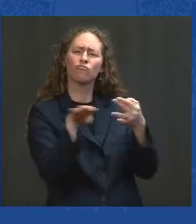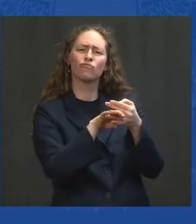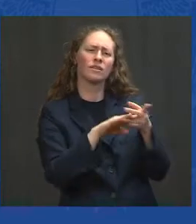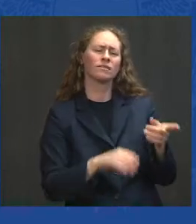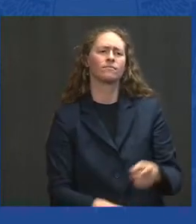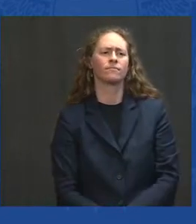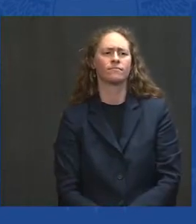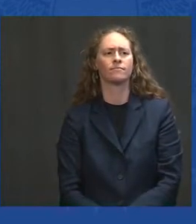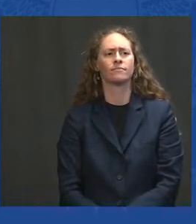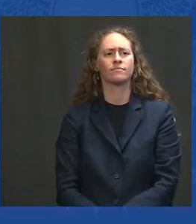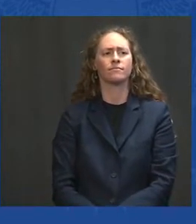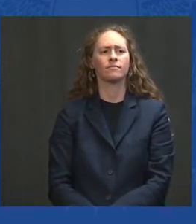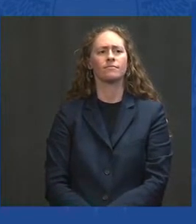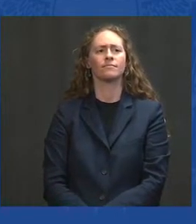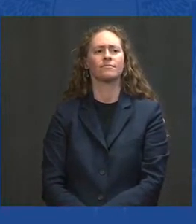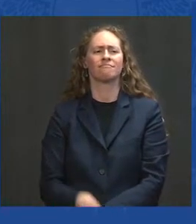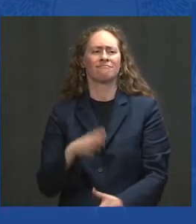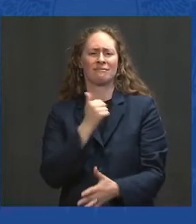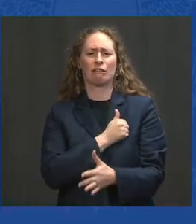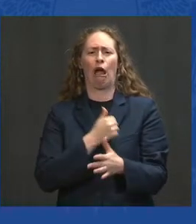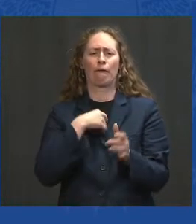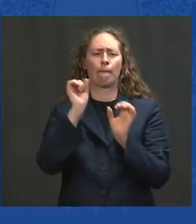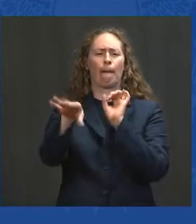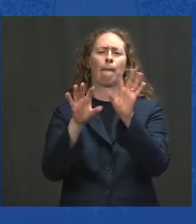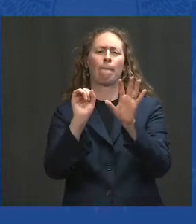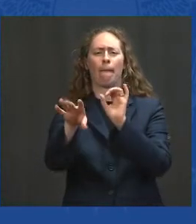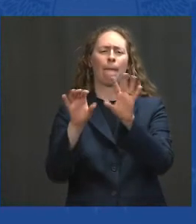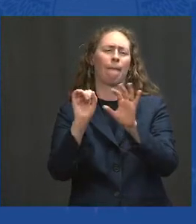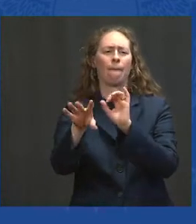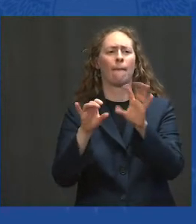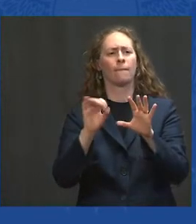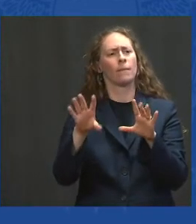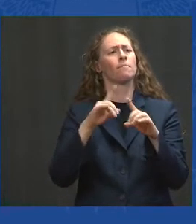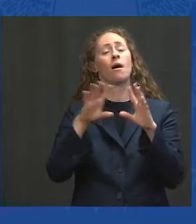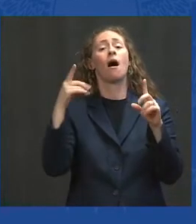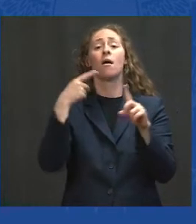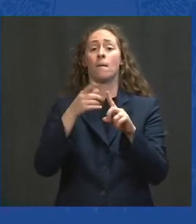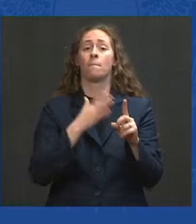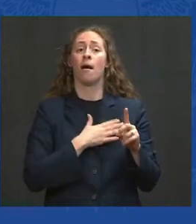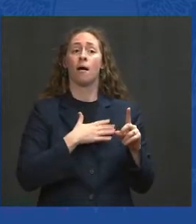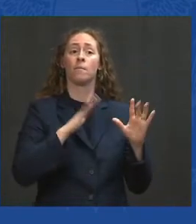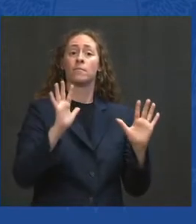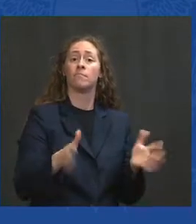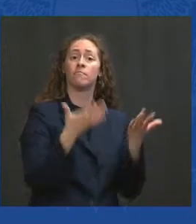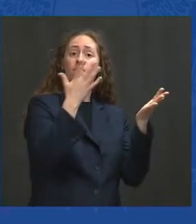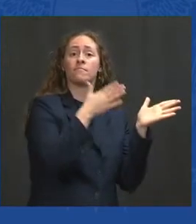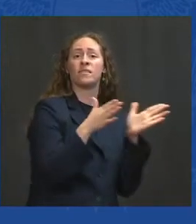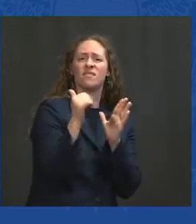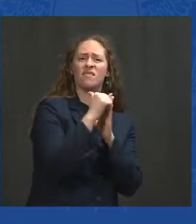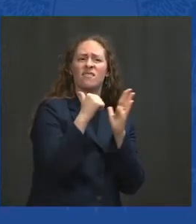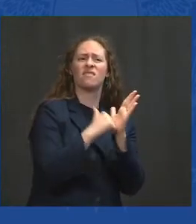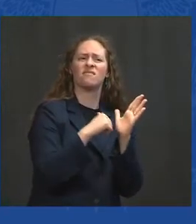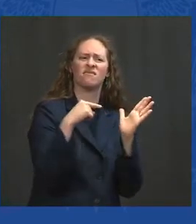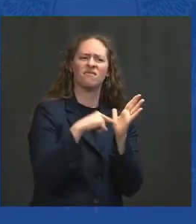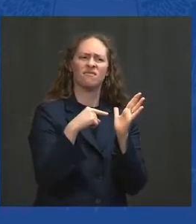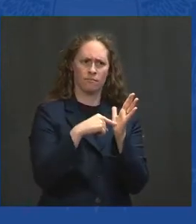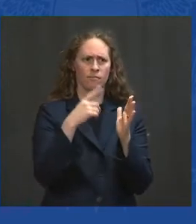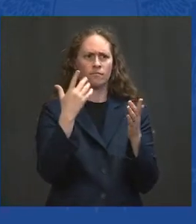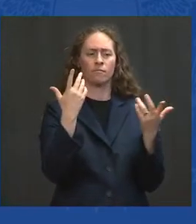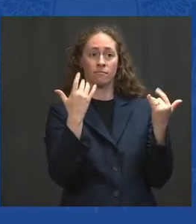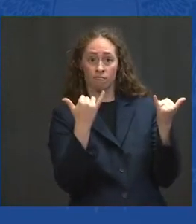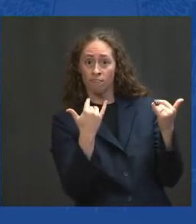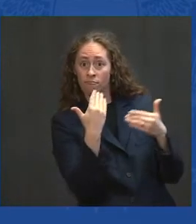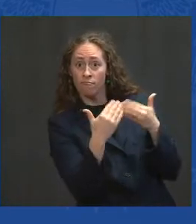me for all these terms I'm using, but my Build Back Better agenda, which still needs to be voted on in the Congress, keeps